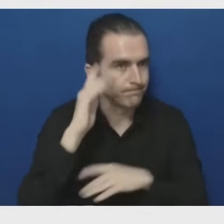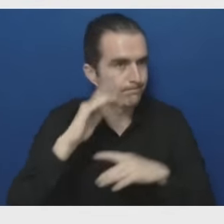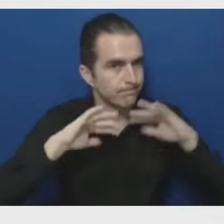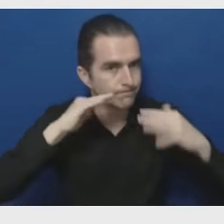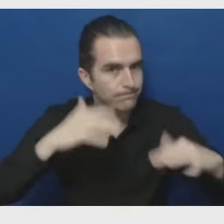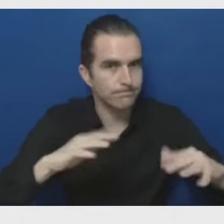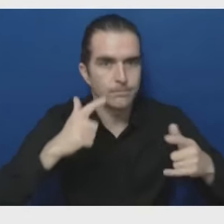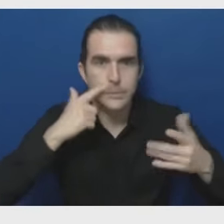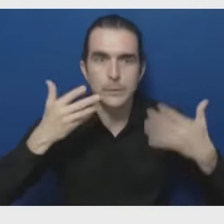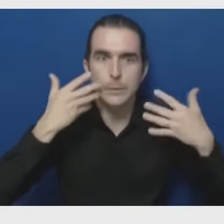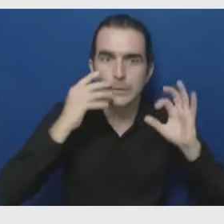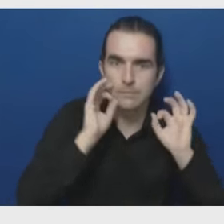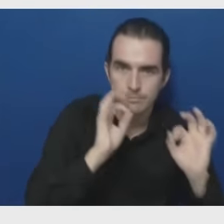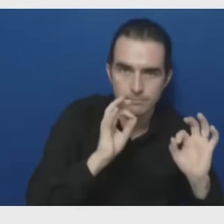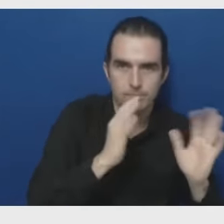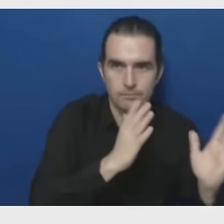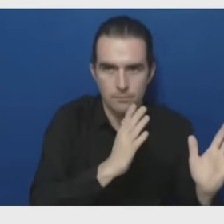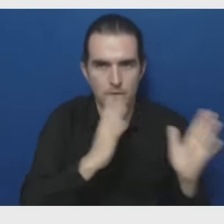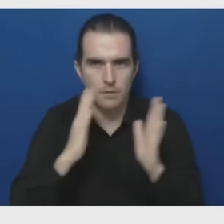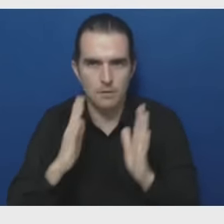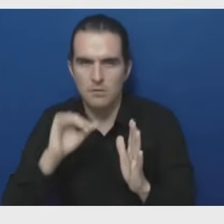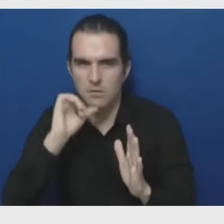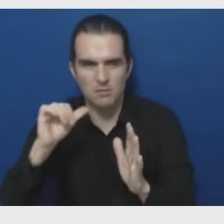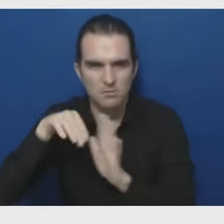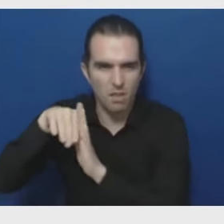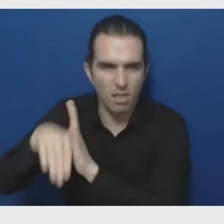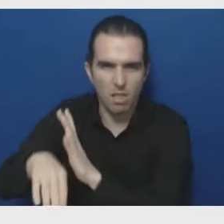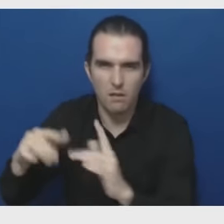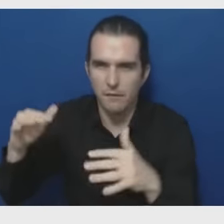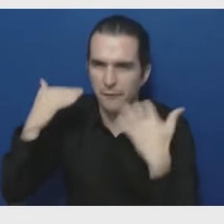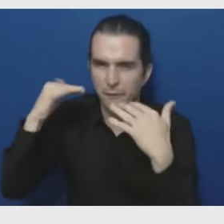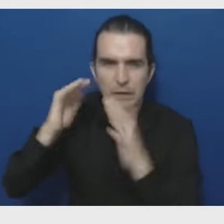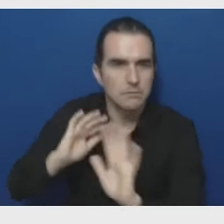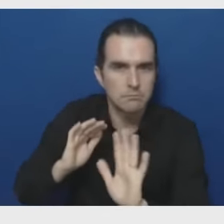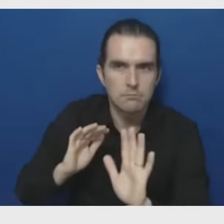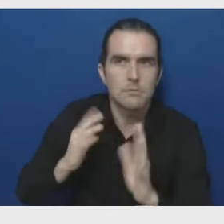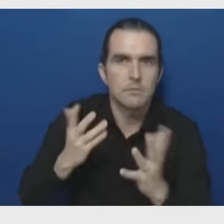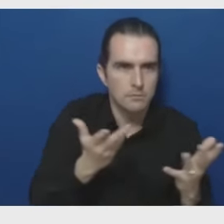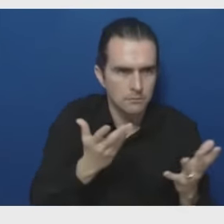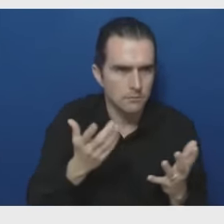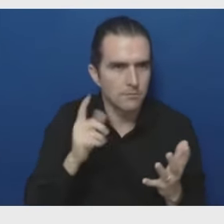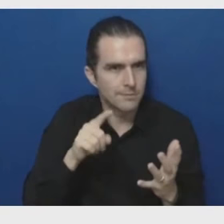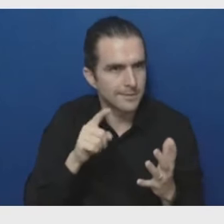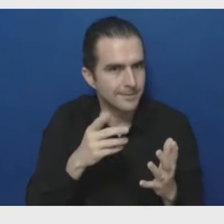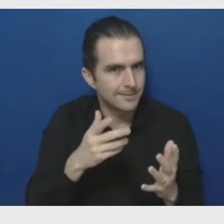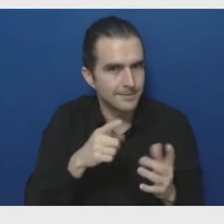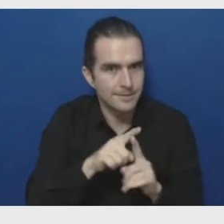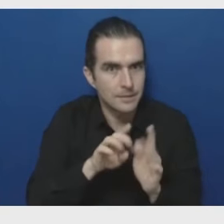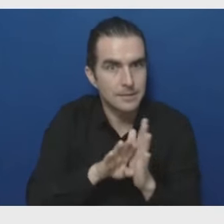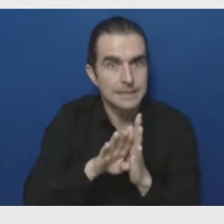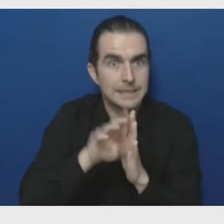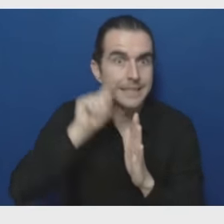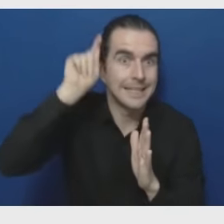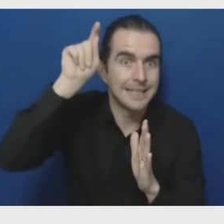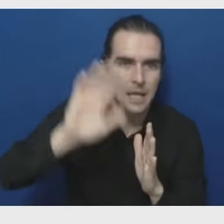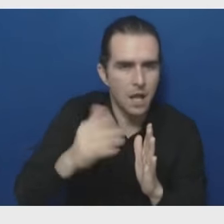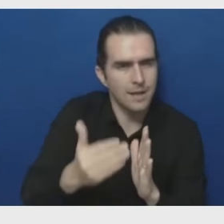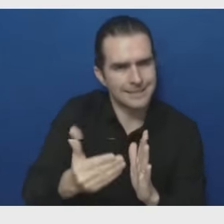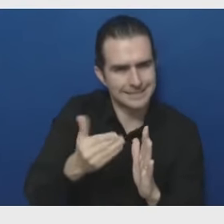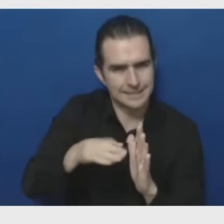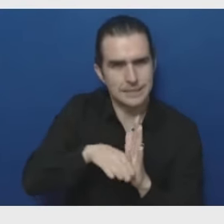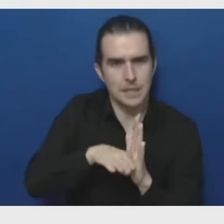world. And that needs to be brought together. Where's the leverage for that? And I've really been sort of thinking about this day in, day